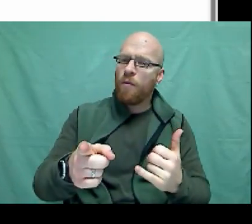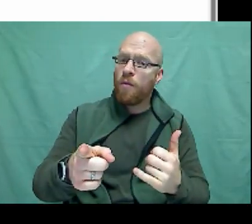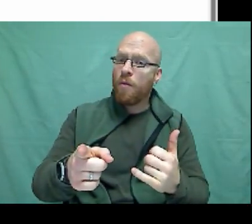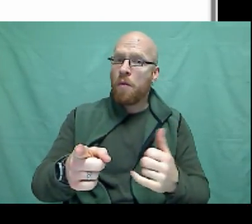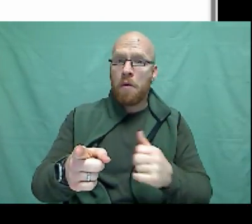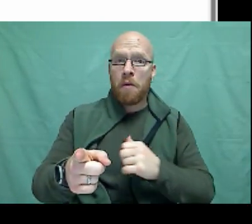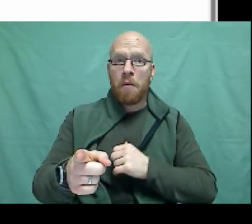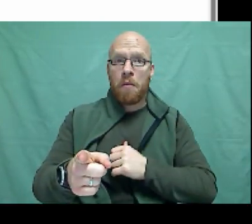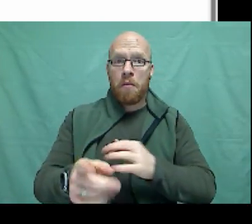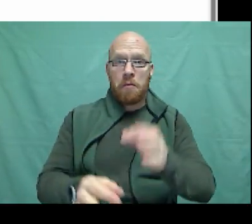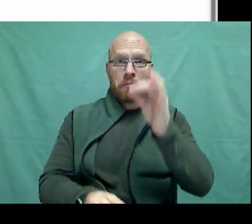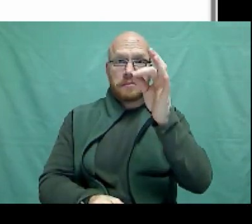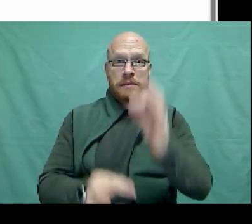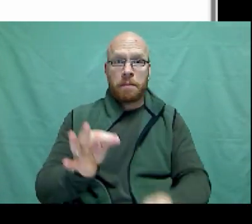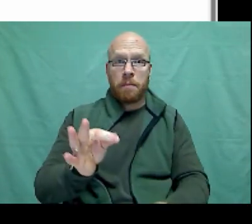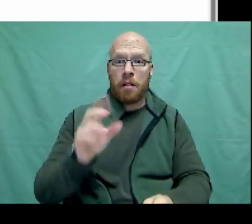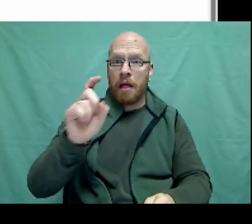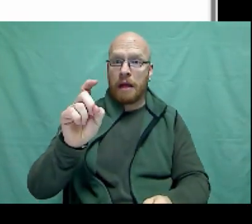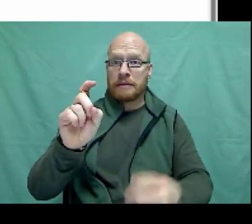and z.